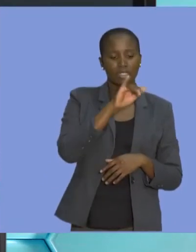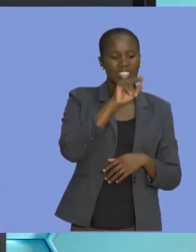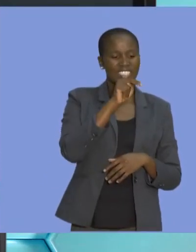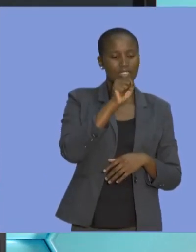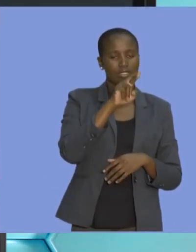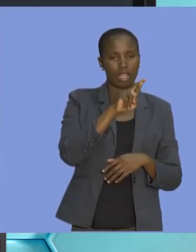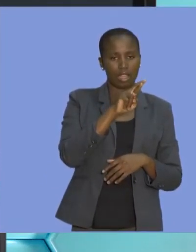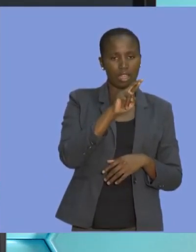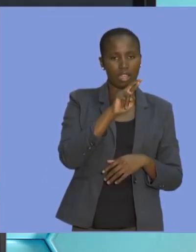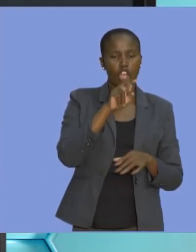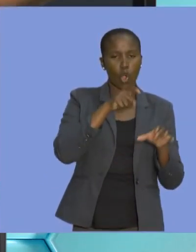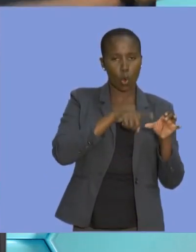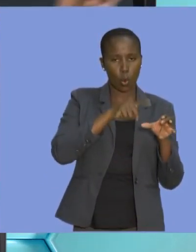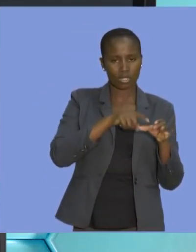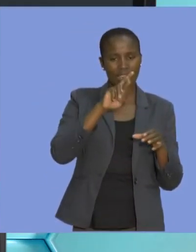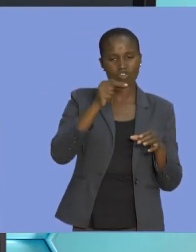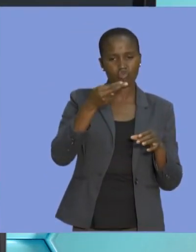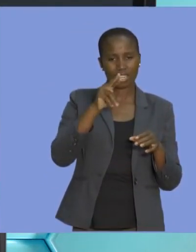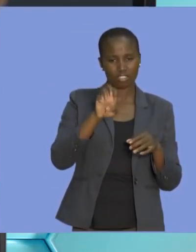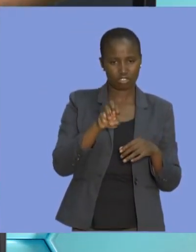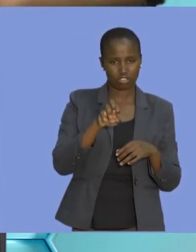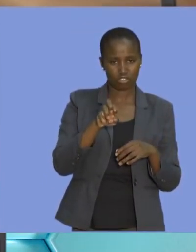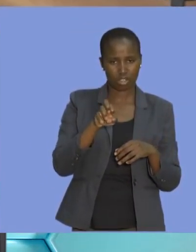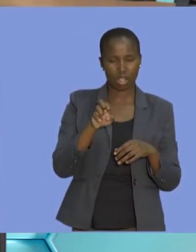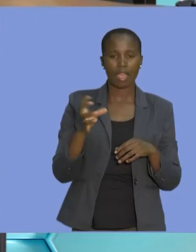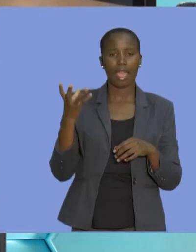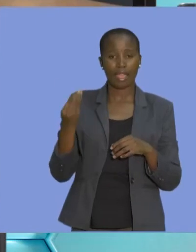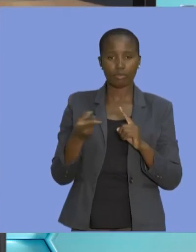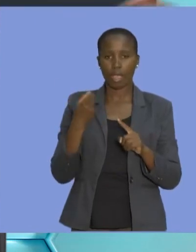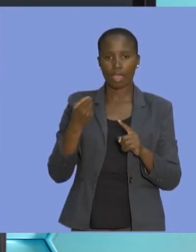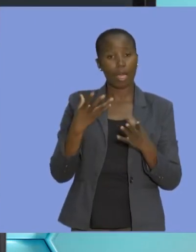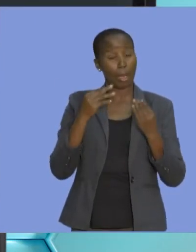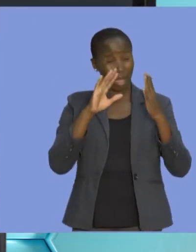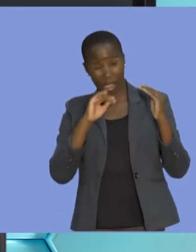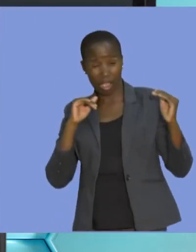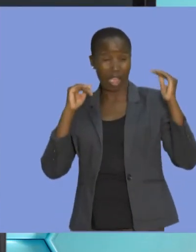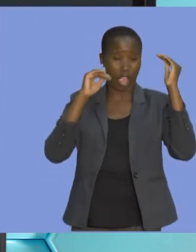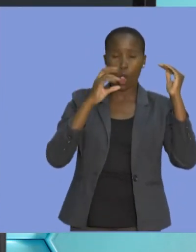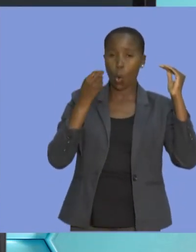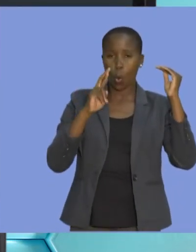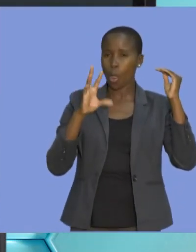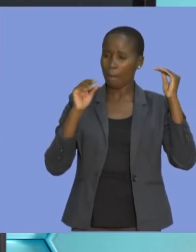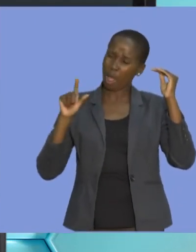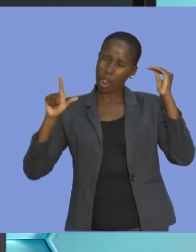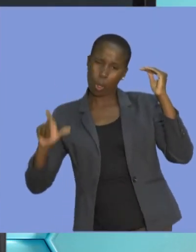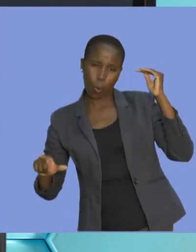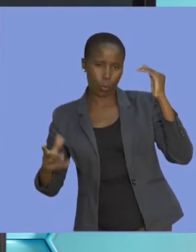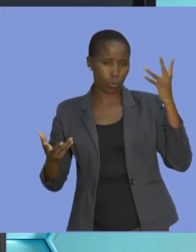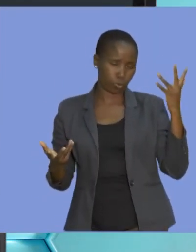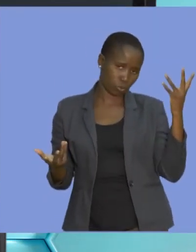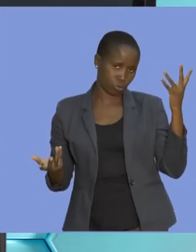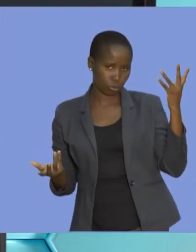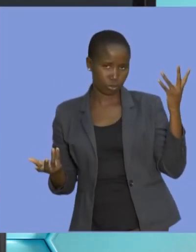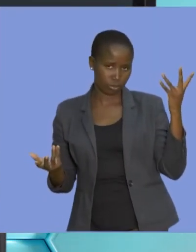affected by the extreme values, the high or the lows number, because